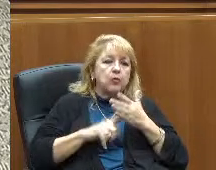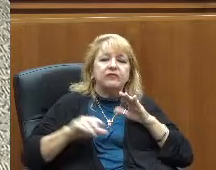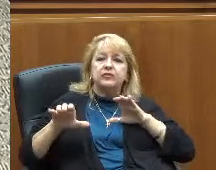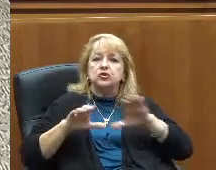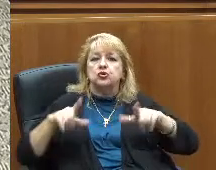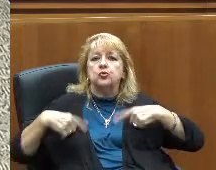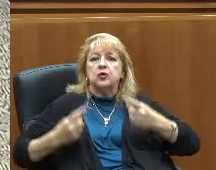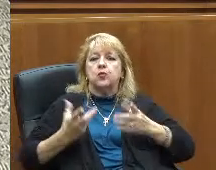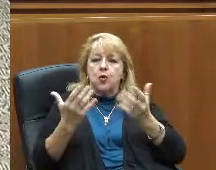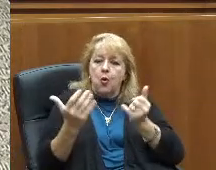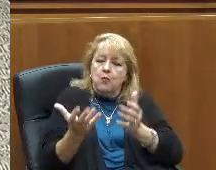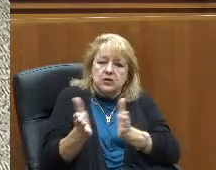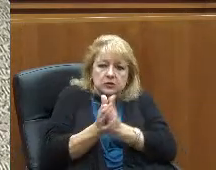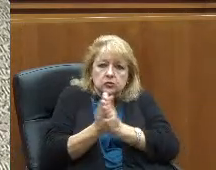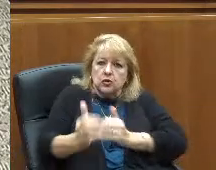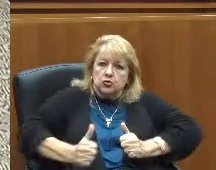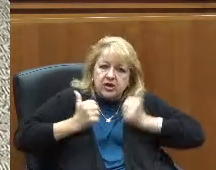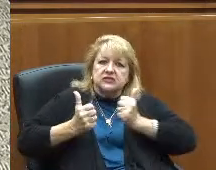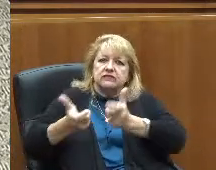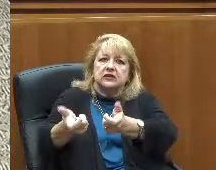Thank